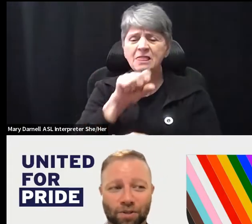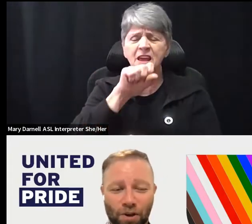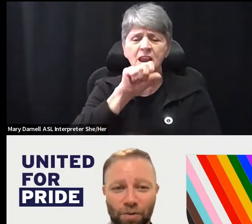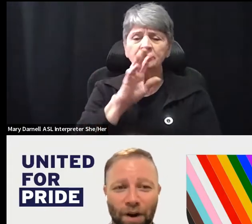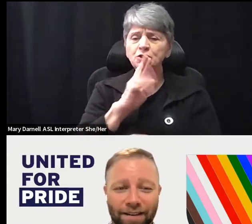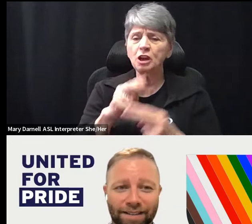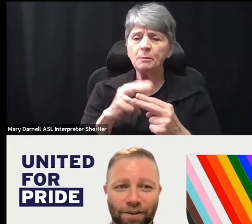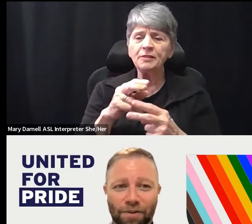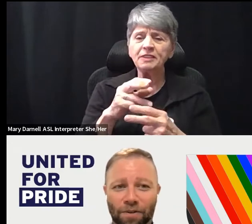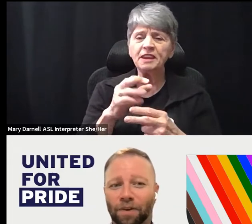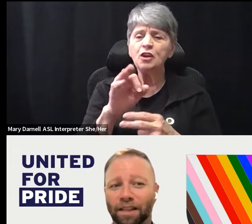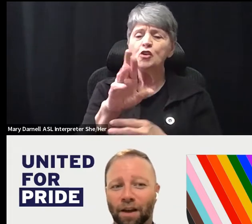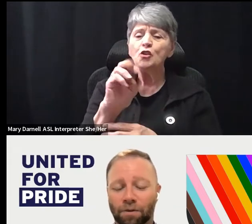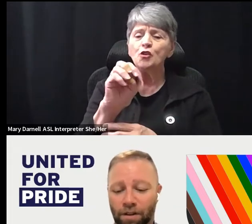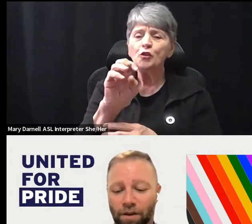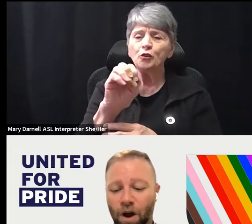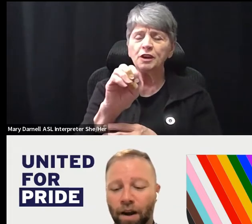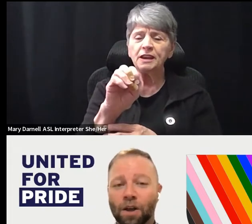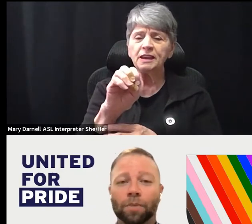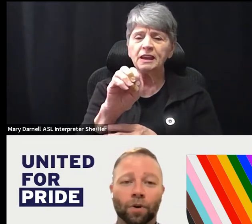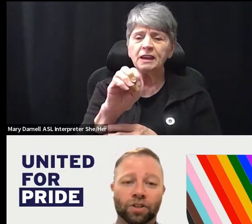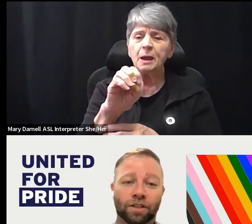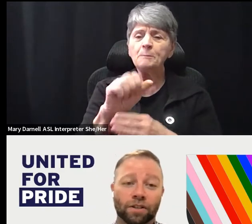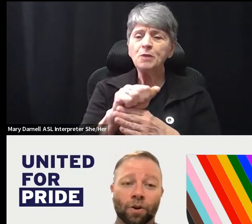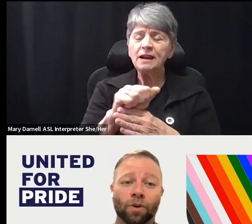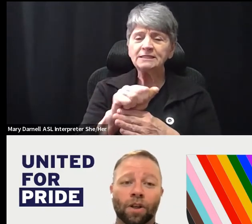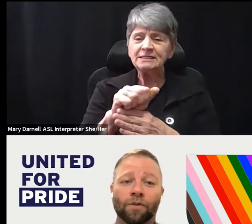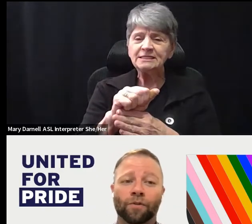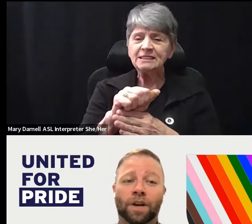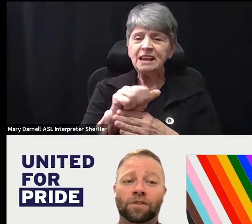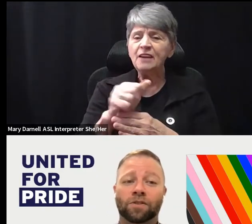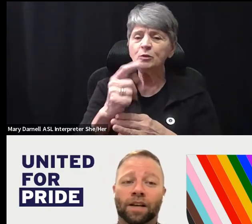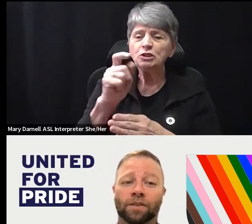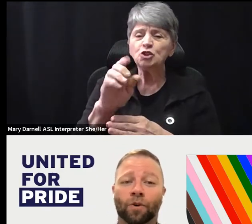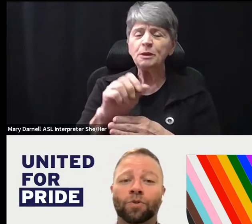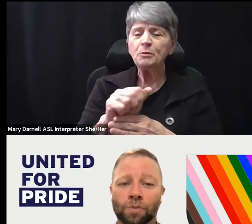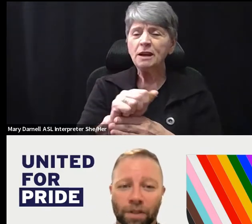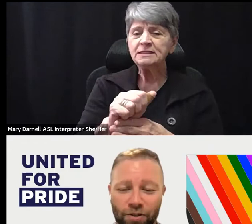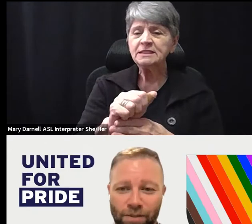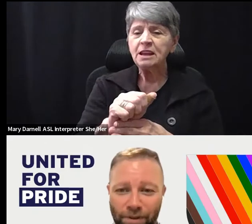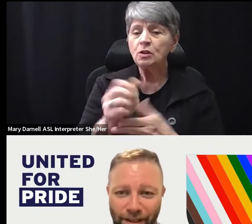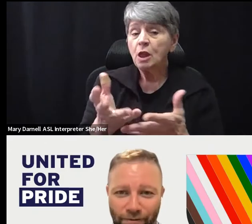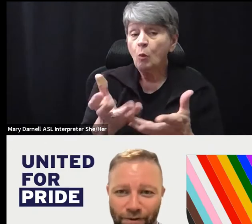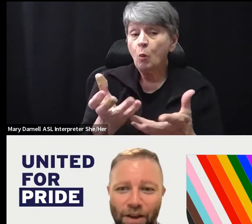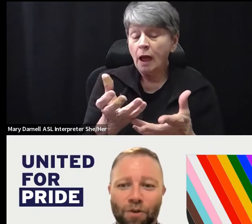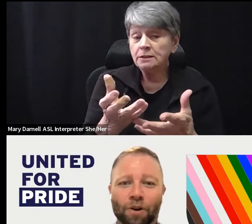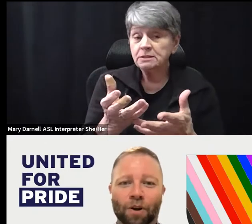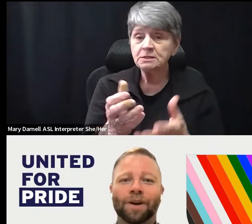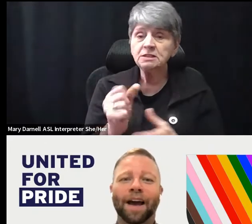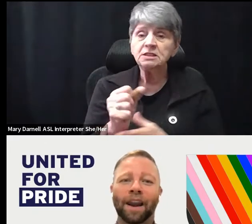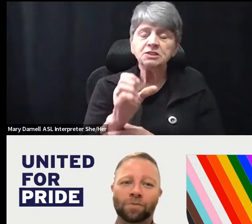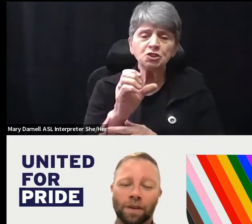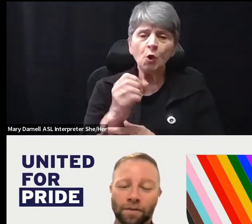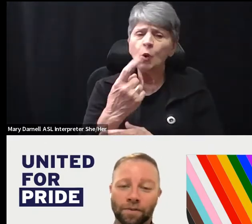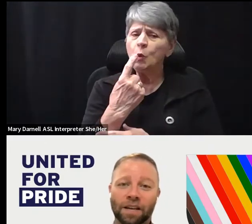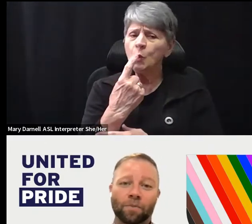able to, to practice their faith however they want. But the question is, free exercise of whose religious belief,